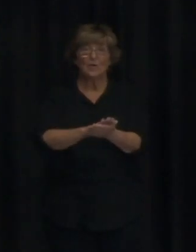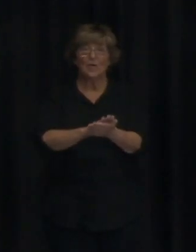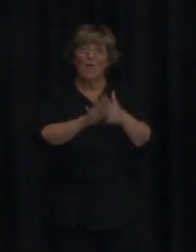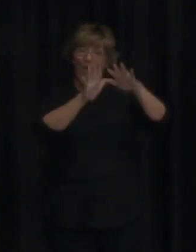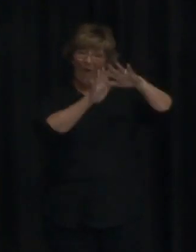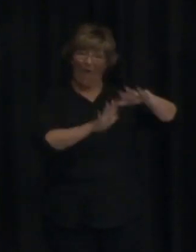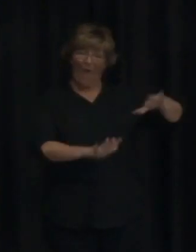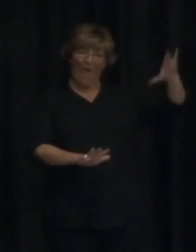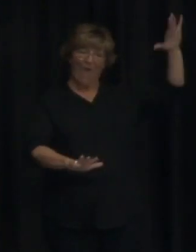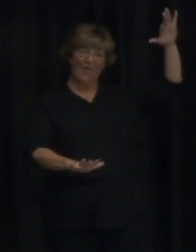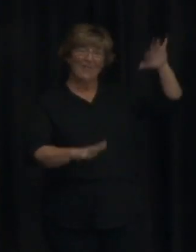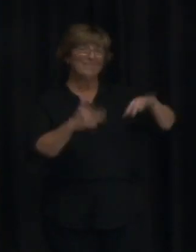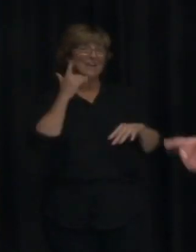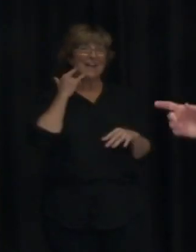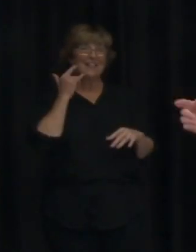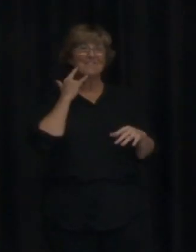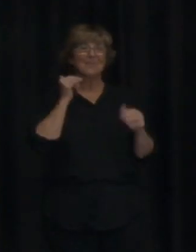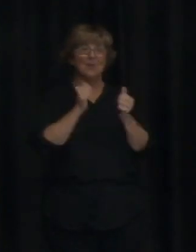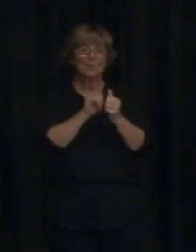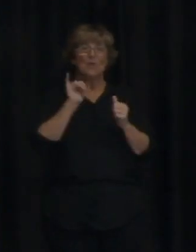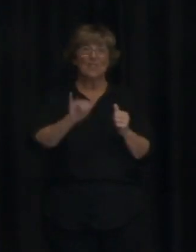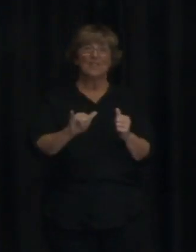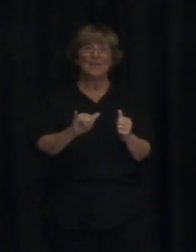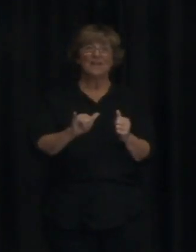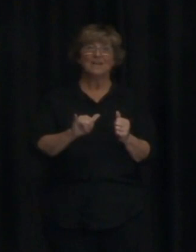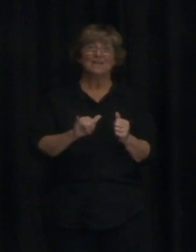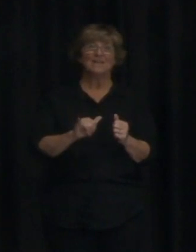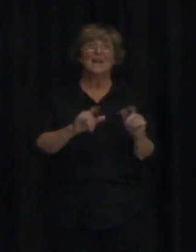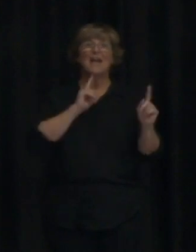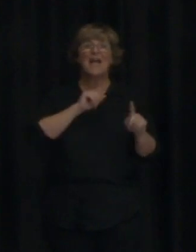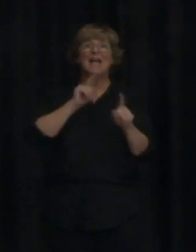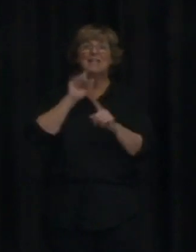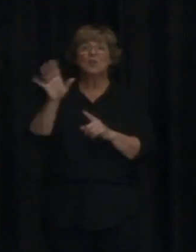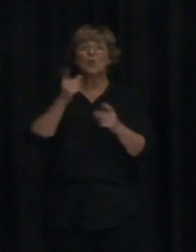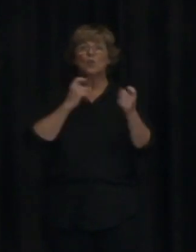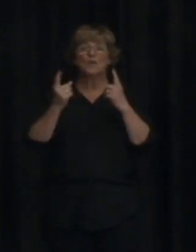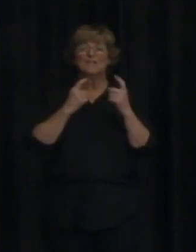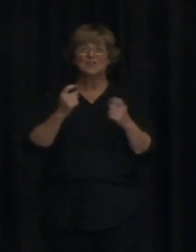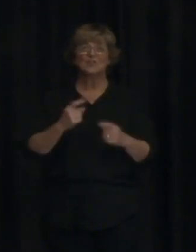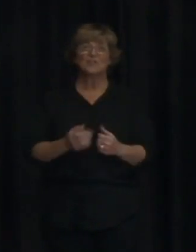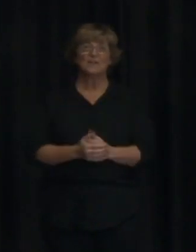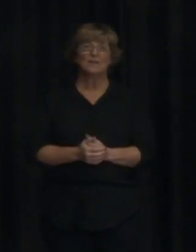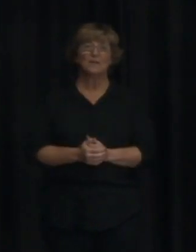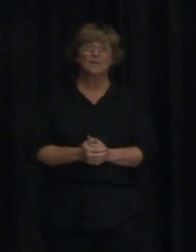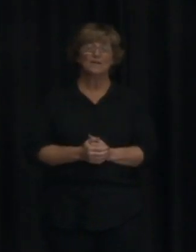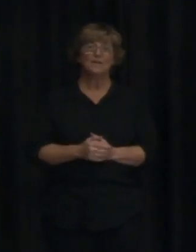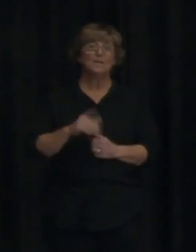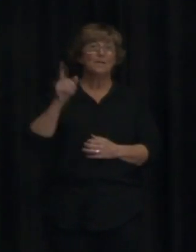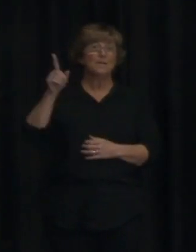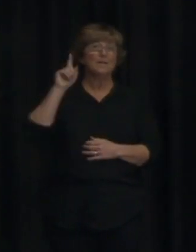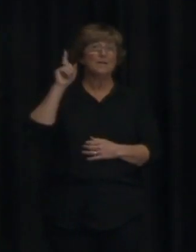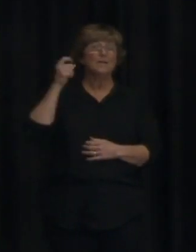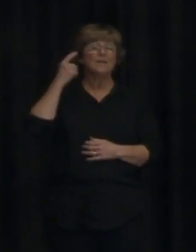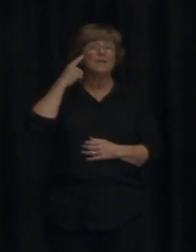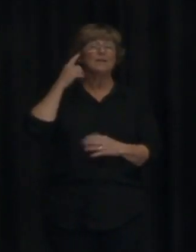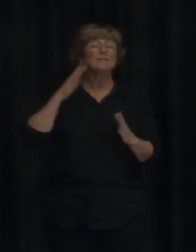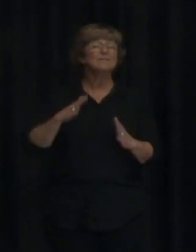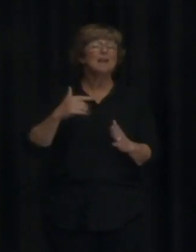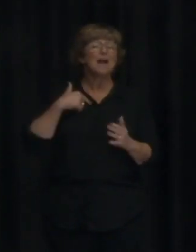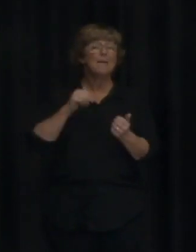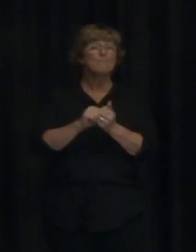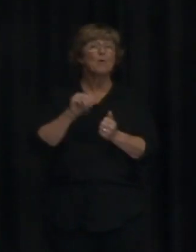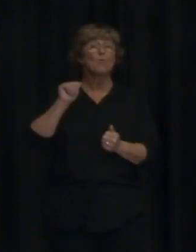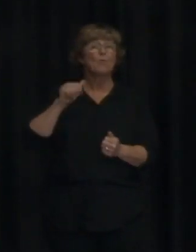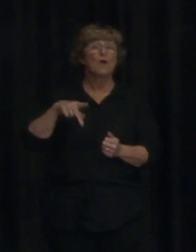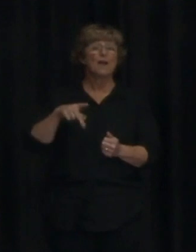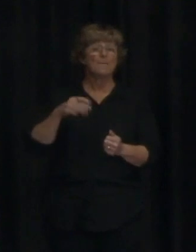down the state of California. And with that, we're here, all of us, to answer any questions. Governor, I'm Adam Beam with the Associated Press. If